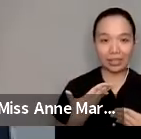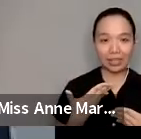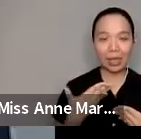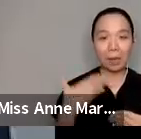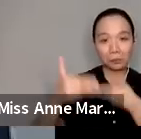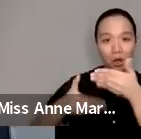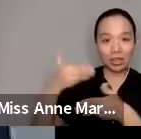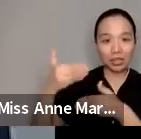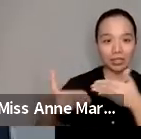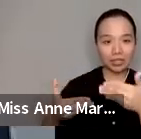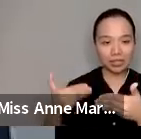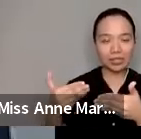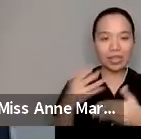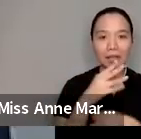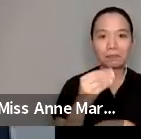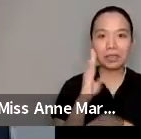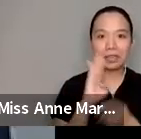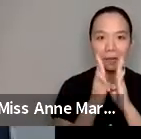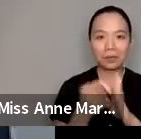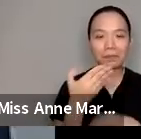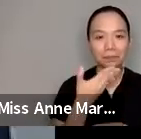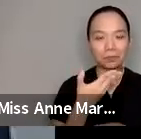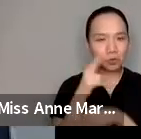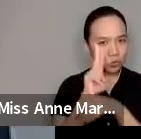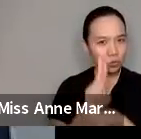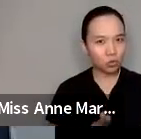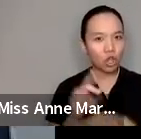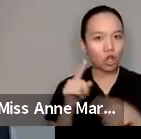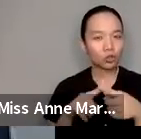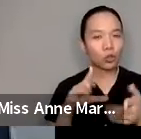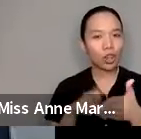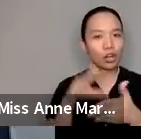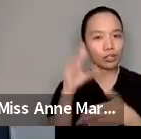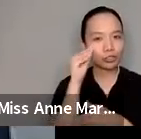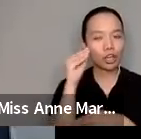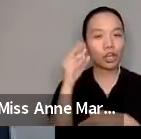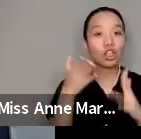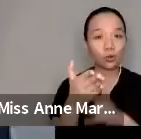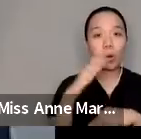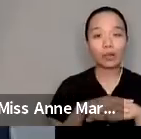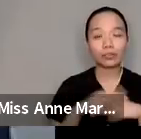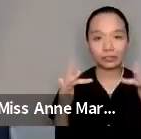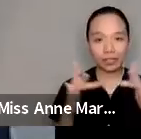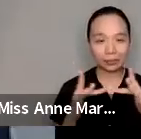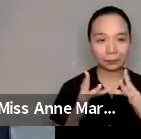classes are becoming better used to learning strategies through online.